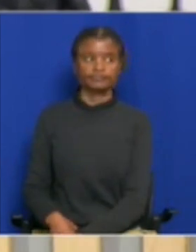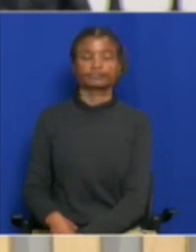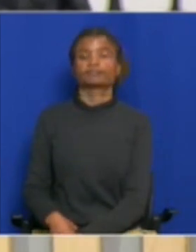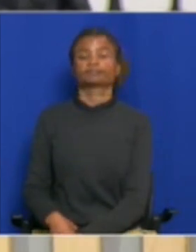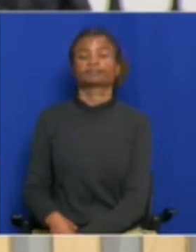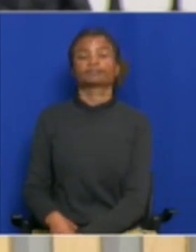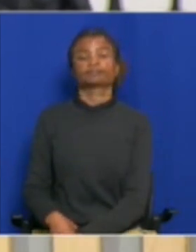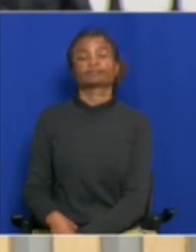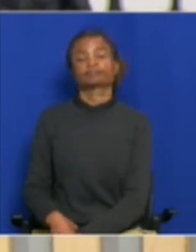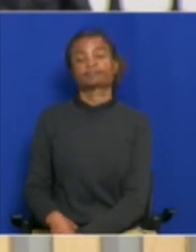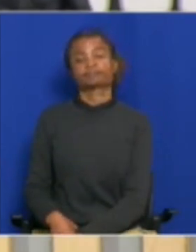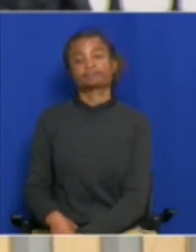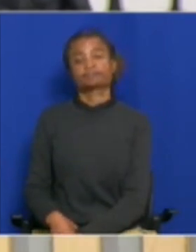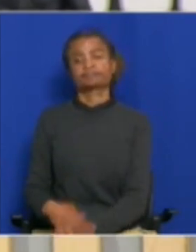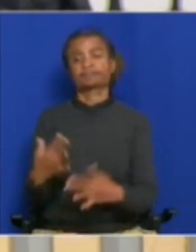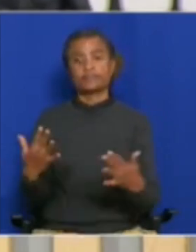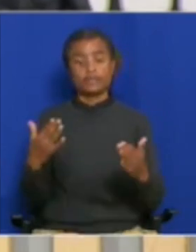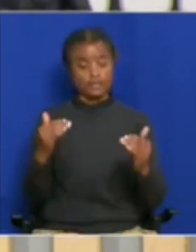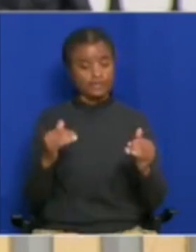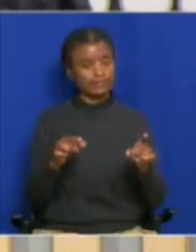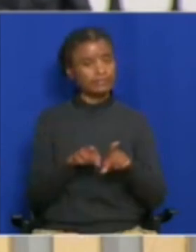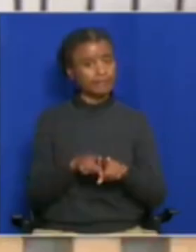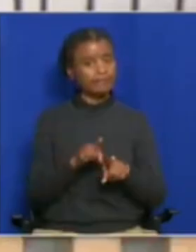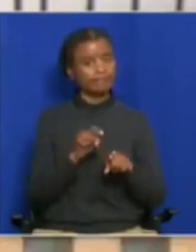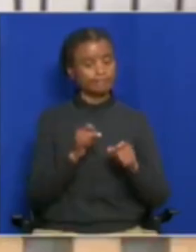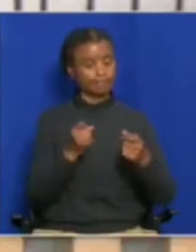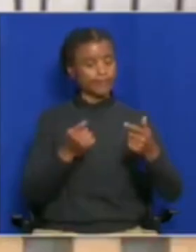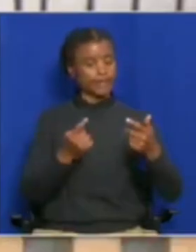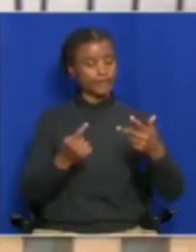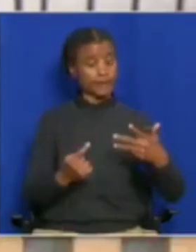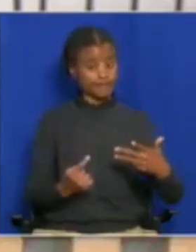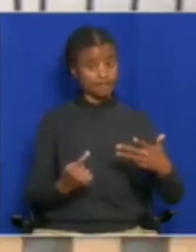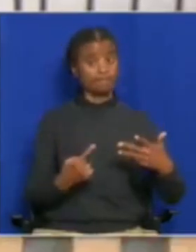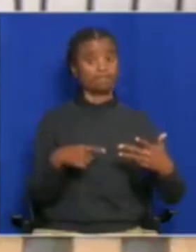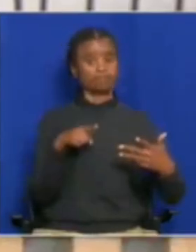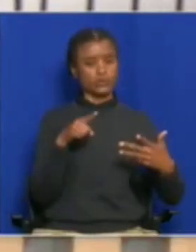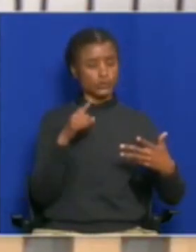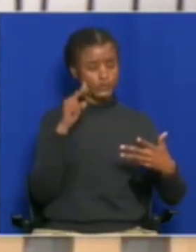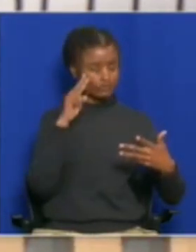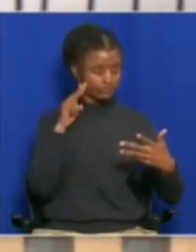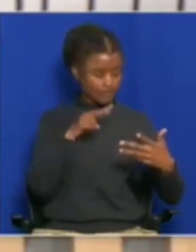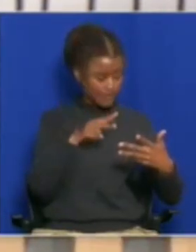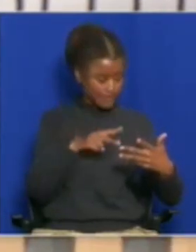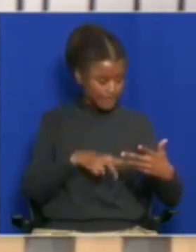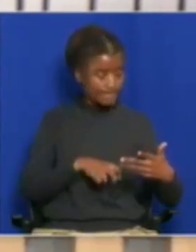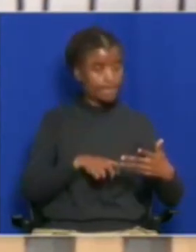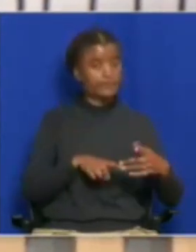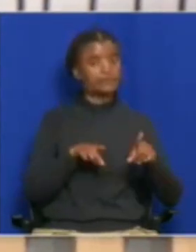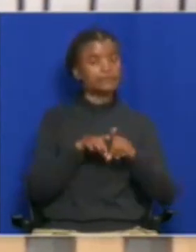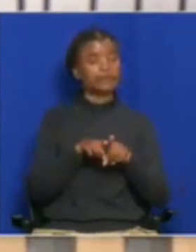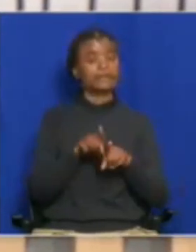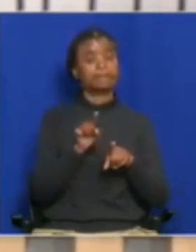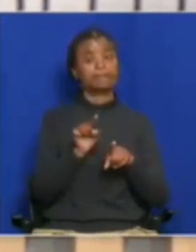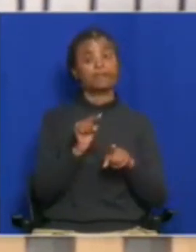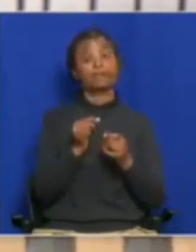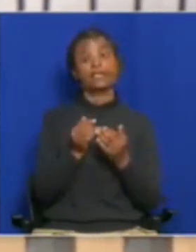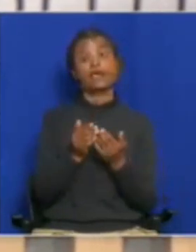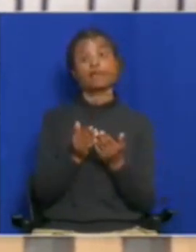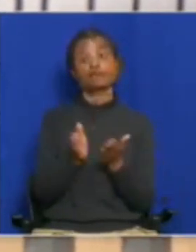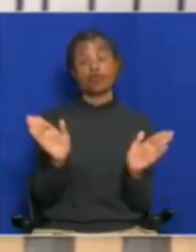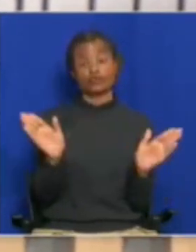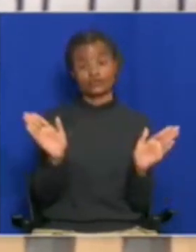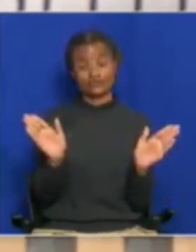the concerns, I'm going to put it broad. Where in this affidavit do you find any